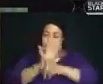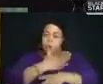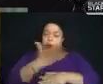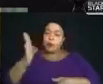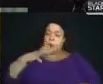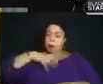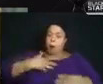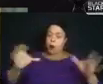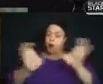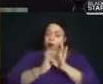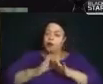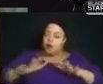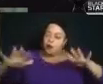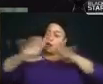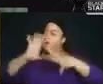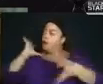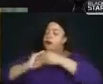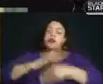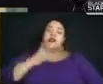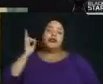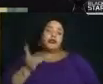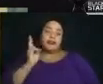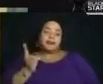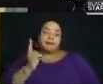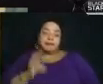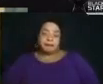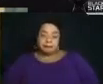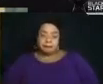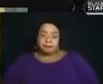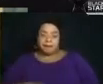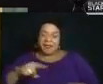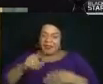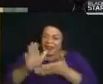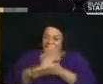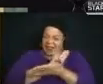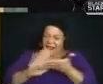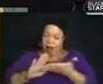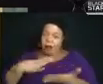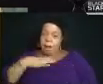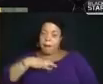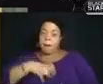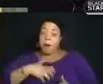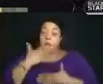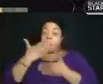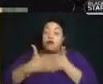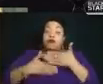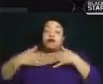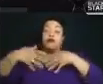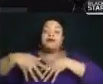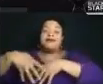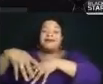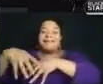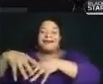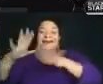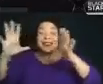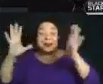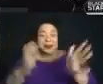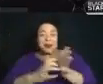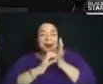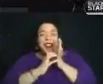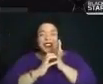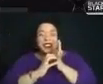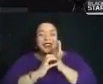This sacred moral procession has been required at various points in our history